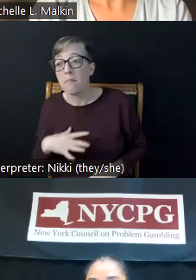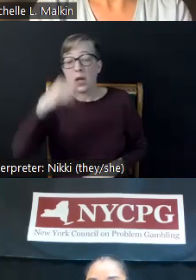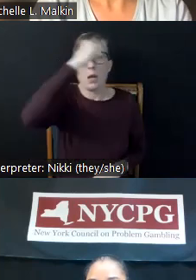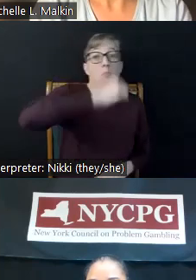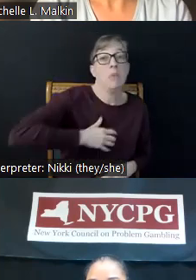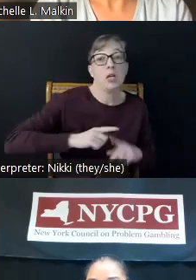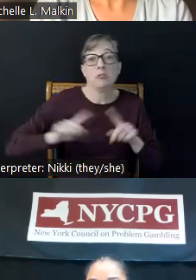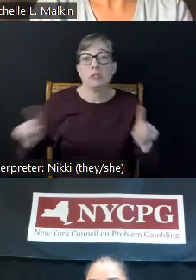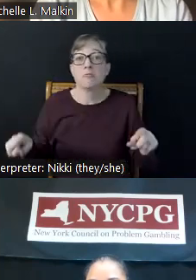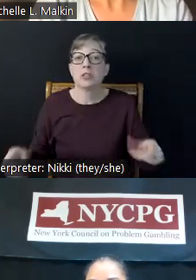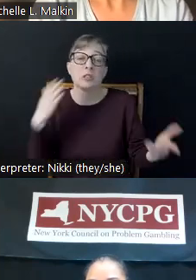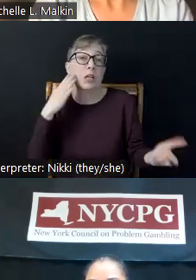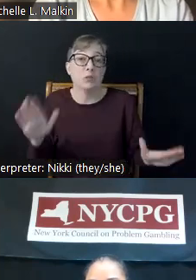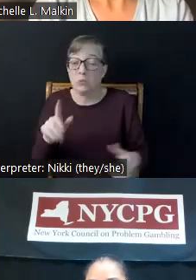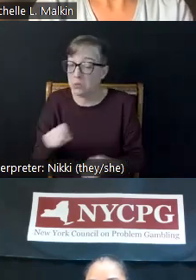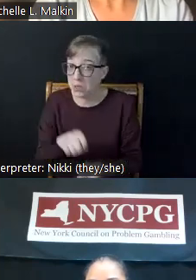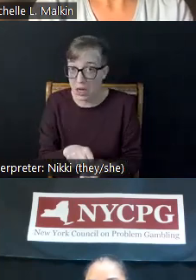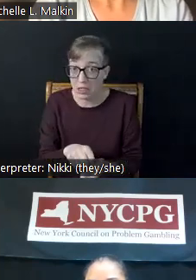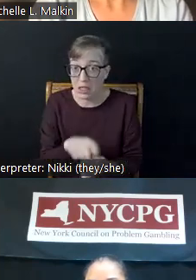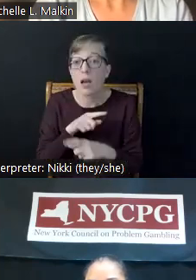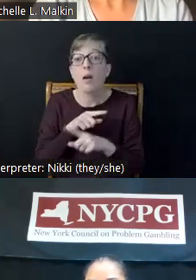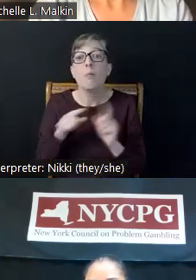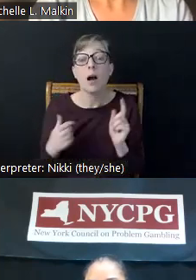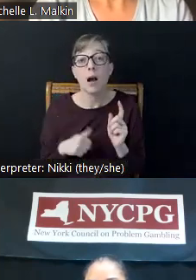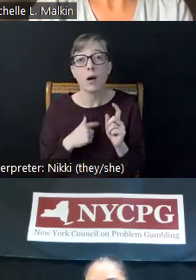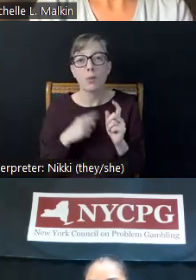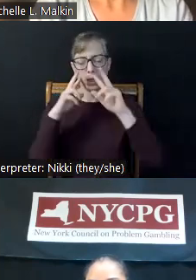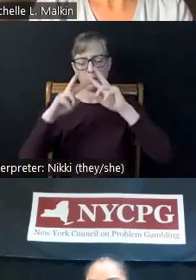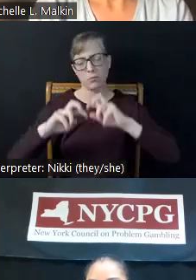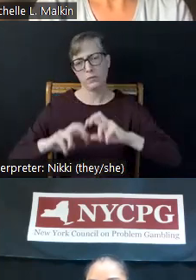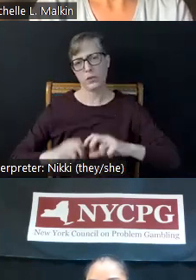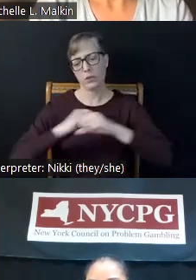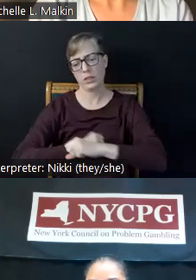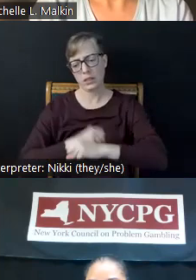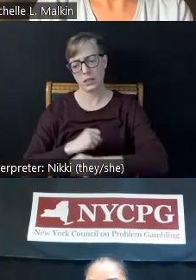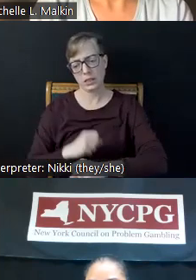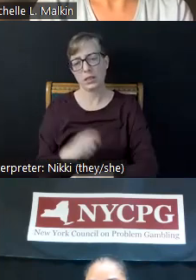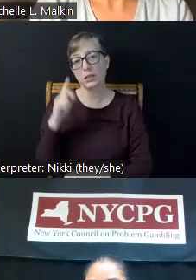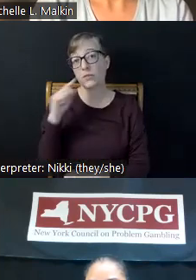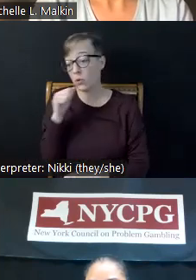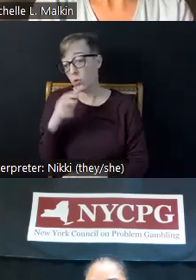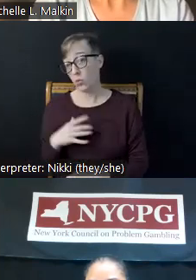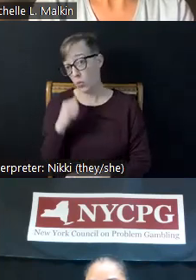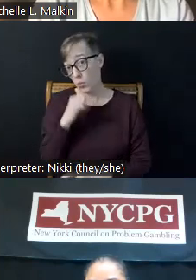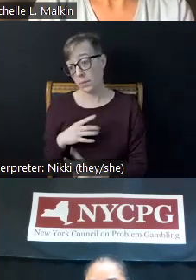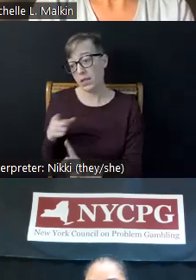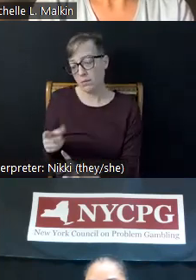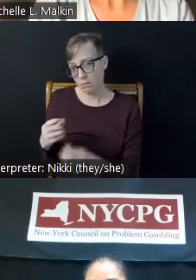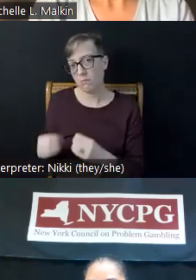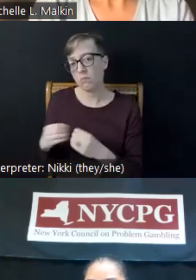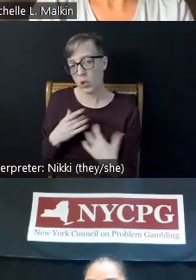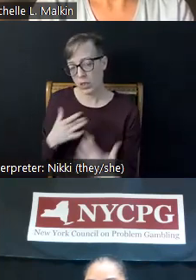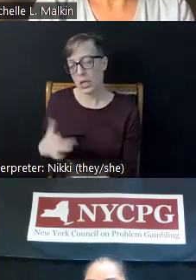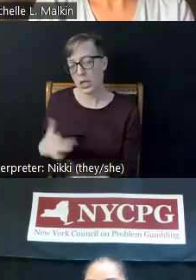is when we look at the statistic that women are more likely to be widowed or divorced, we also